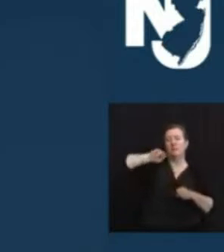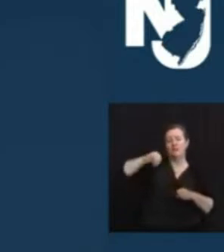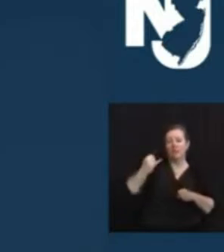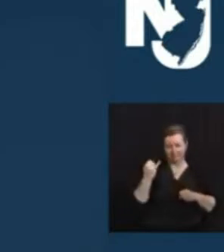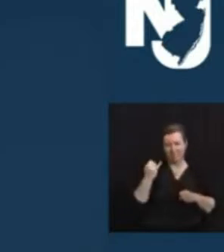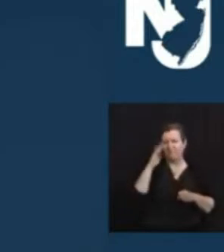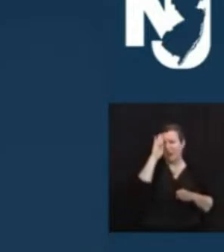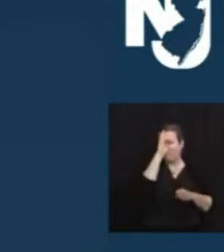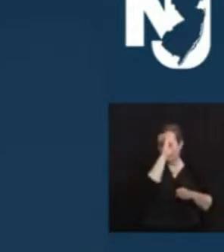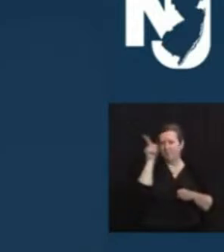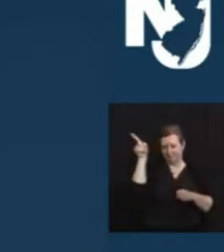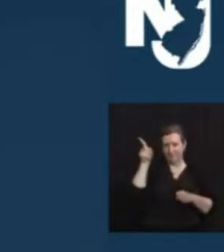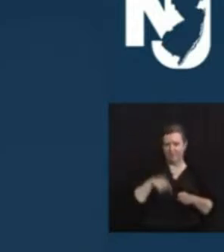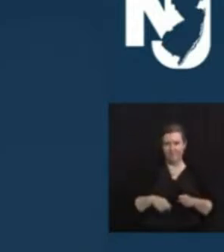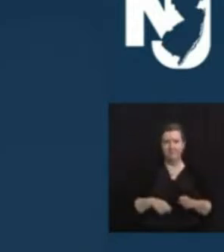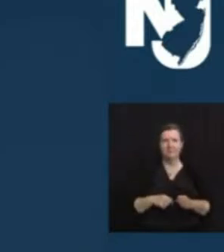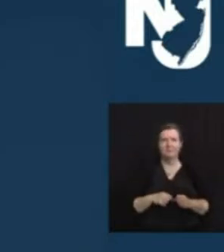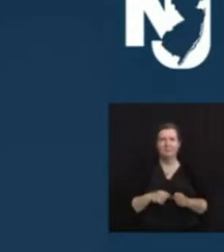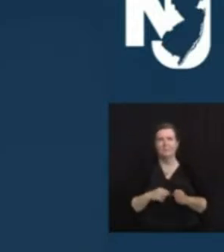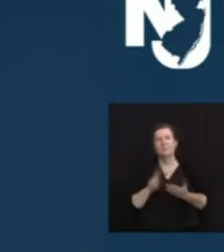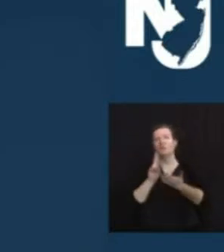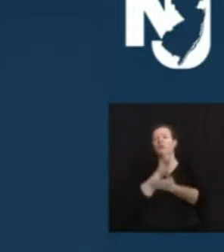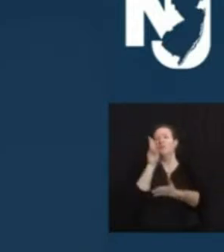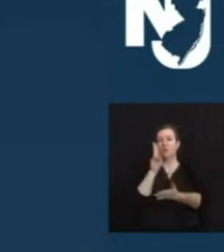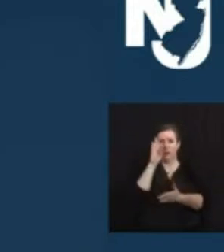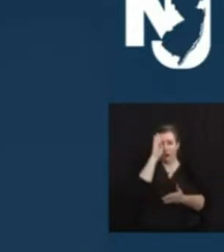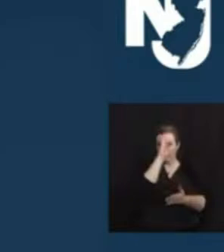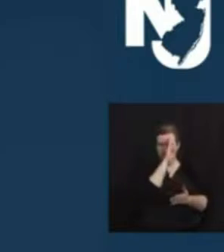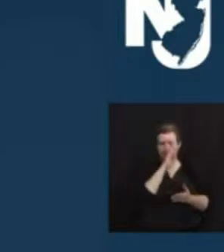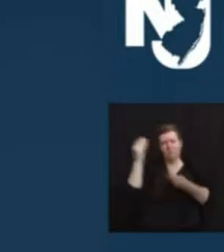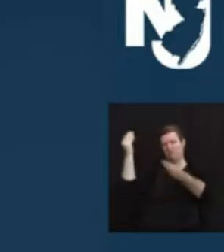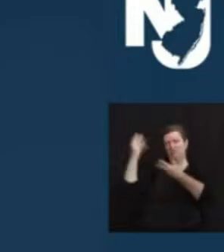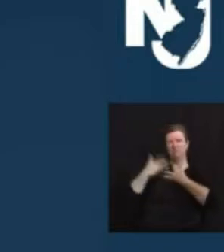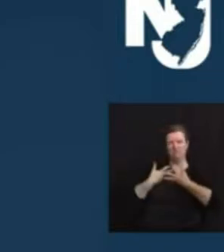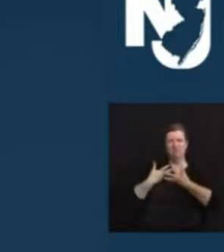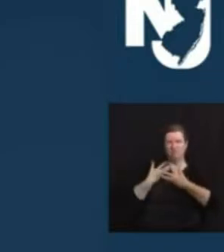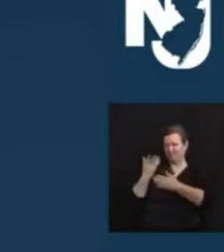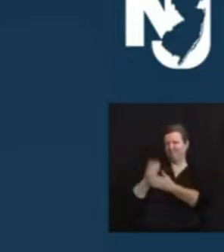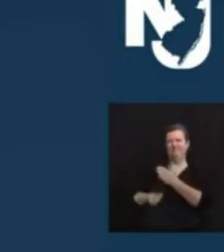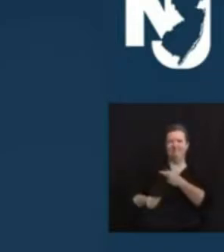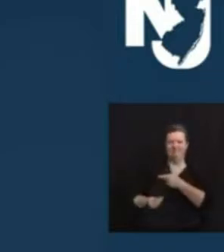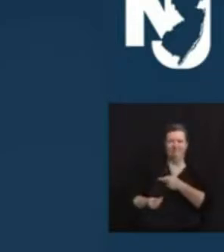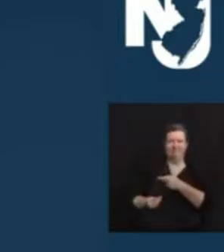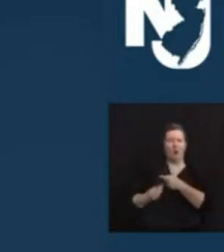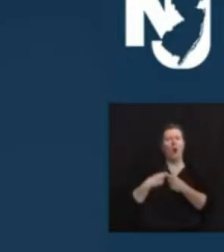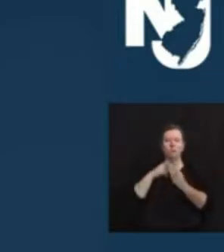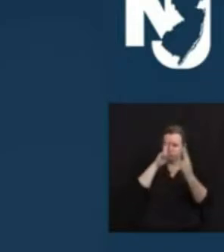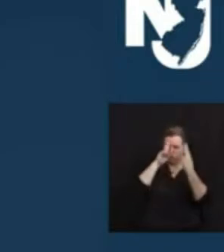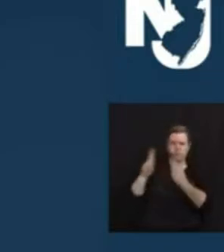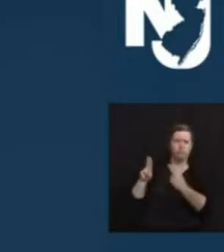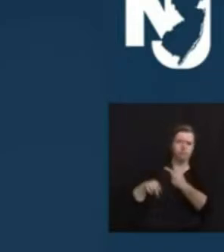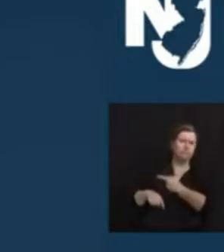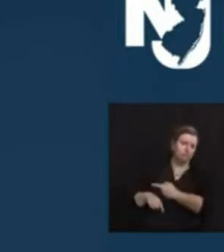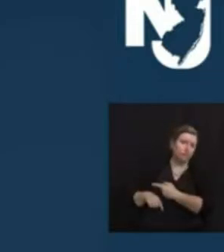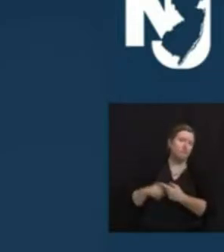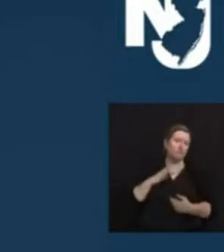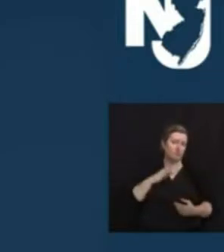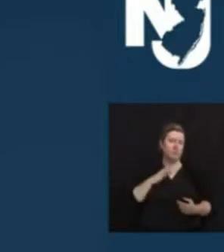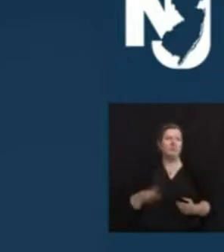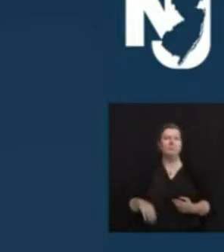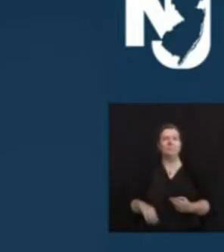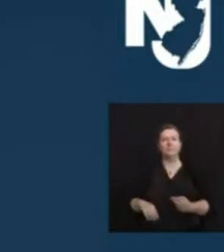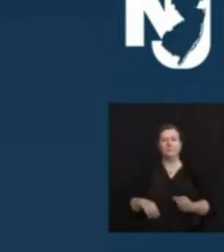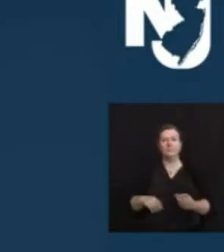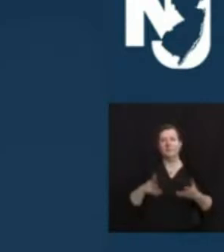and to us to make sure we knew that we had lost Denise and asked that she be memorialized. Denise leaves behind her 3